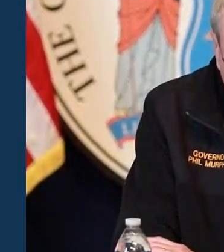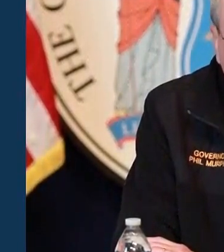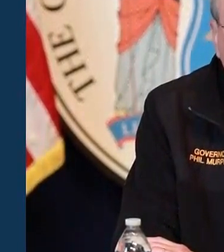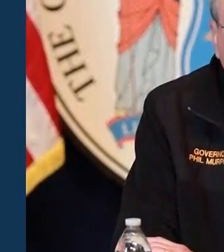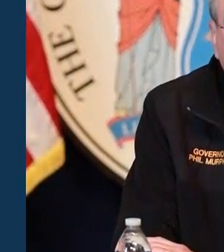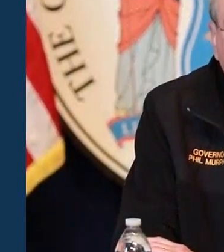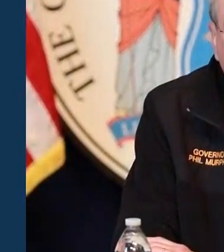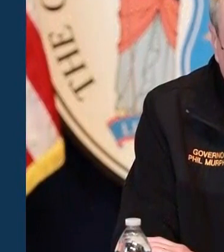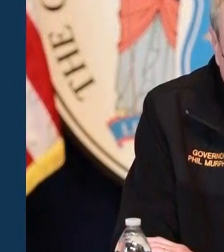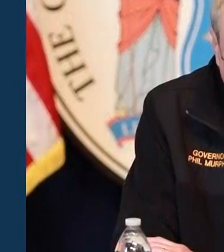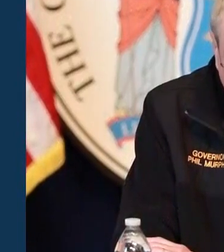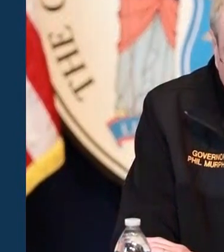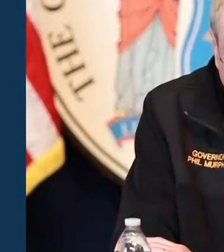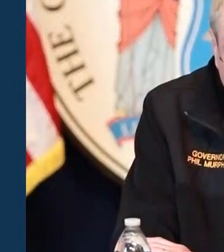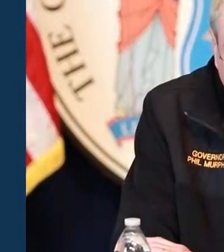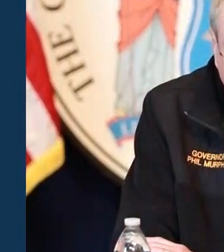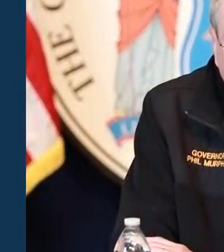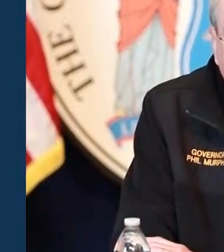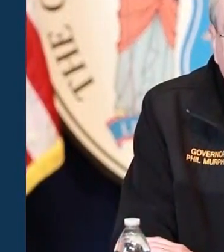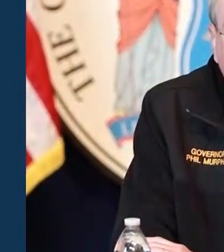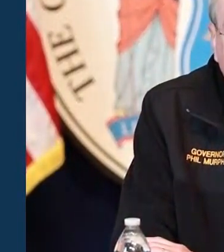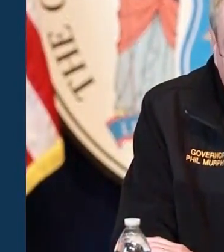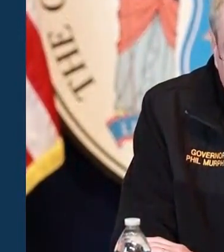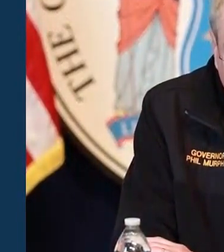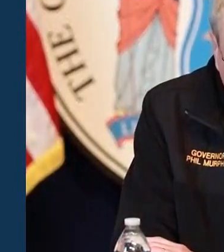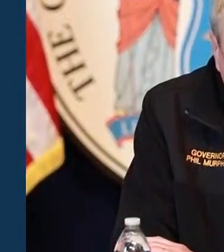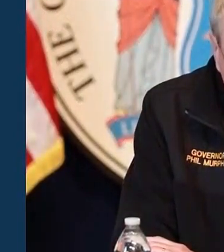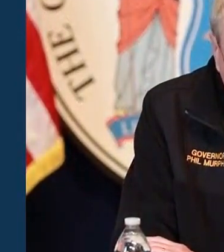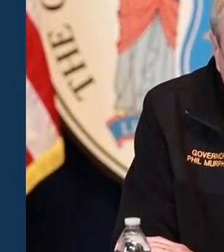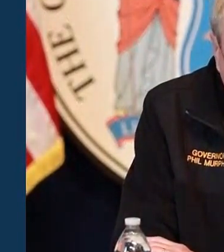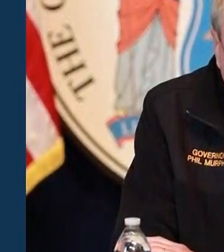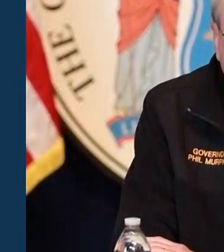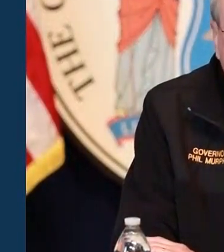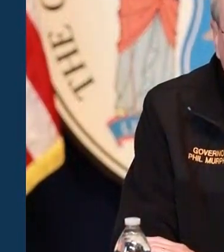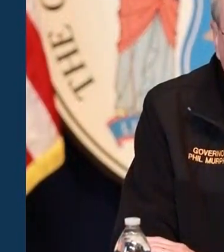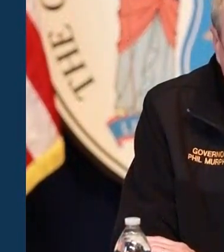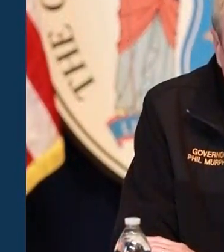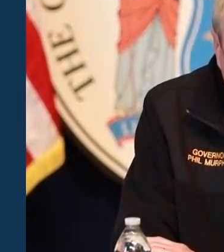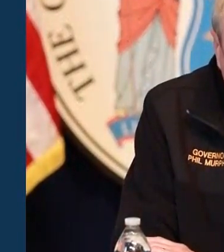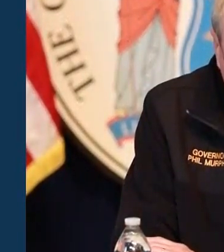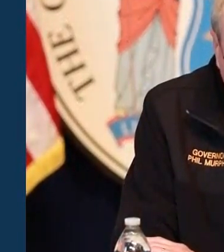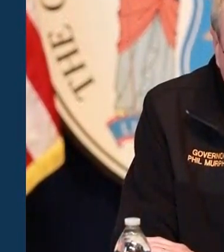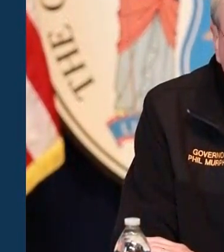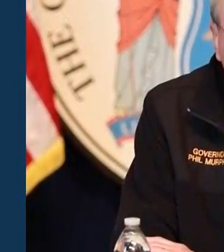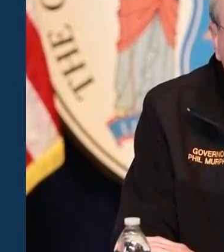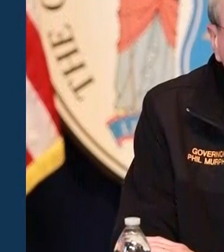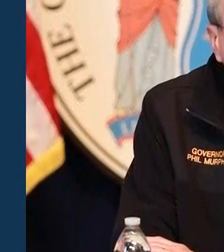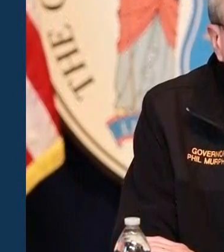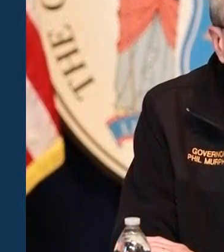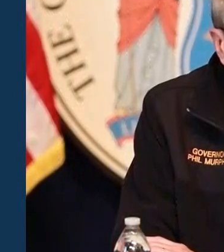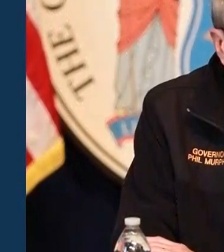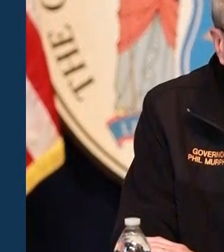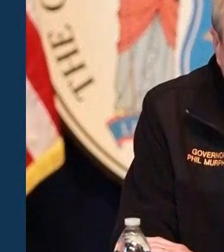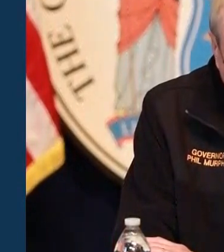1,663 ventilators were in use. For the 24-hour period ending 10 p.m. last night, a total